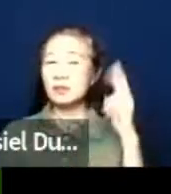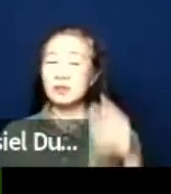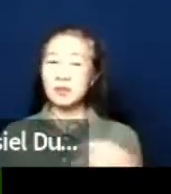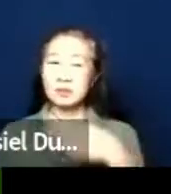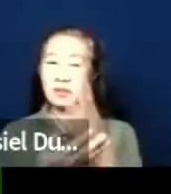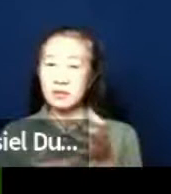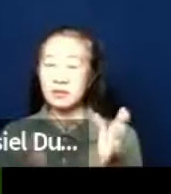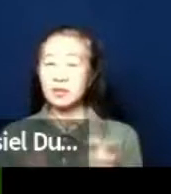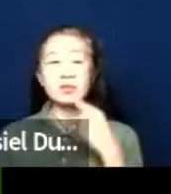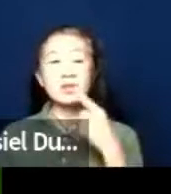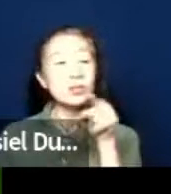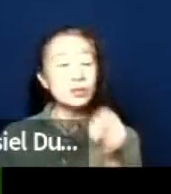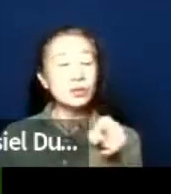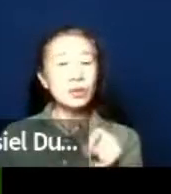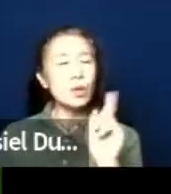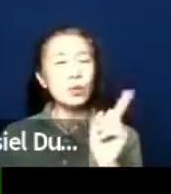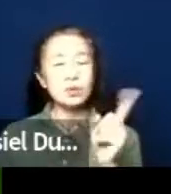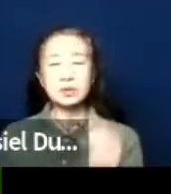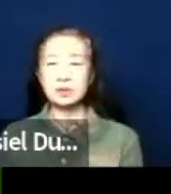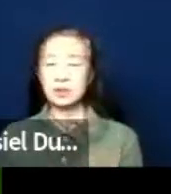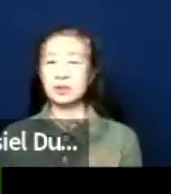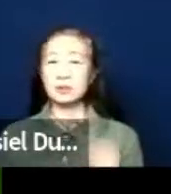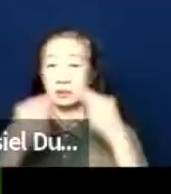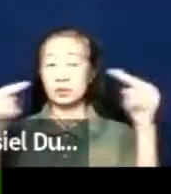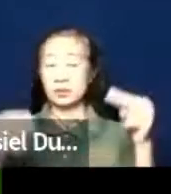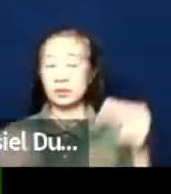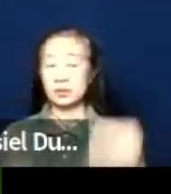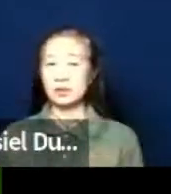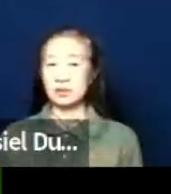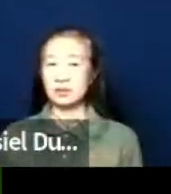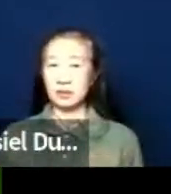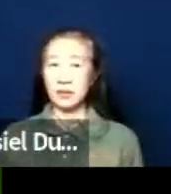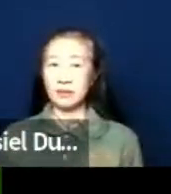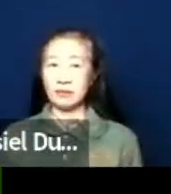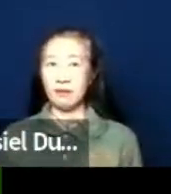someone with you will tell you what's the news about. Okay.